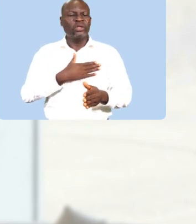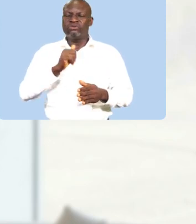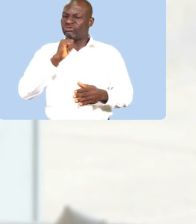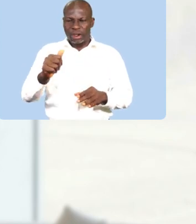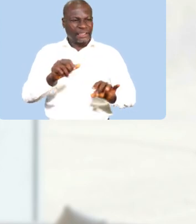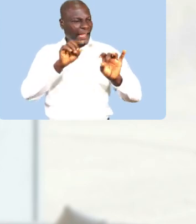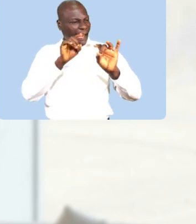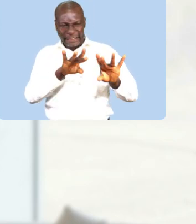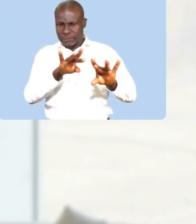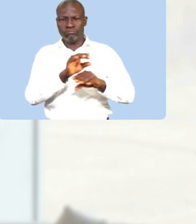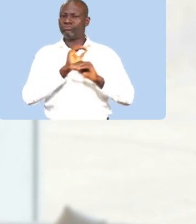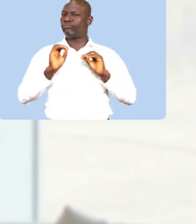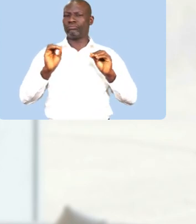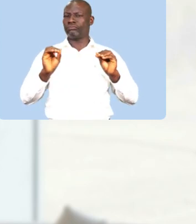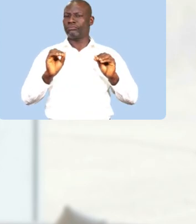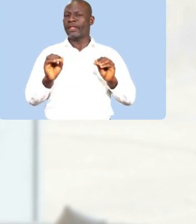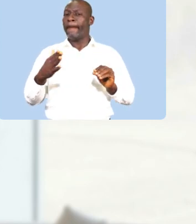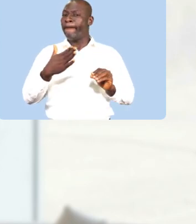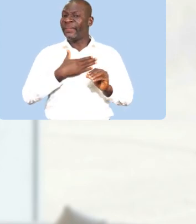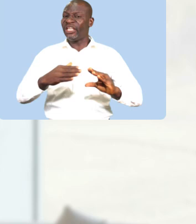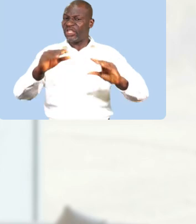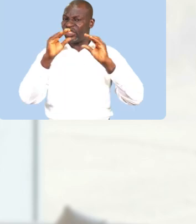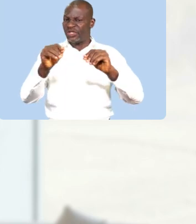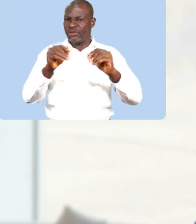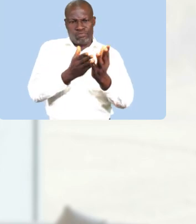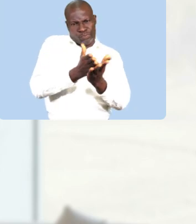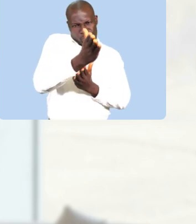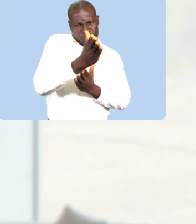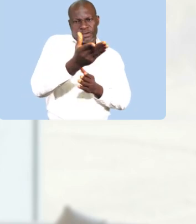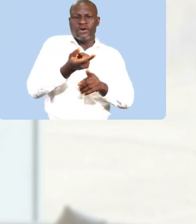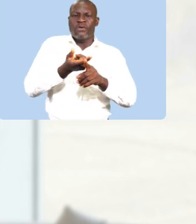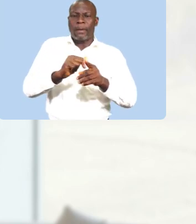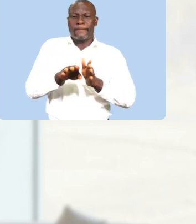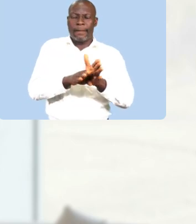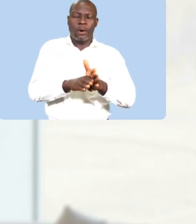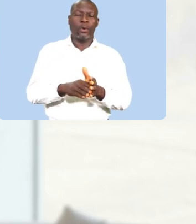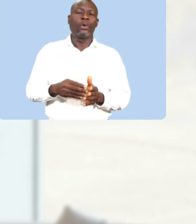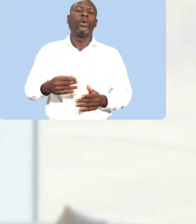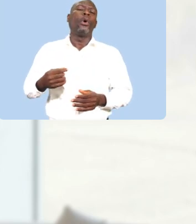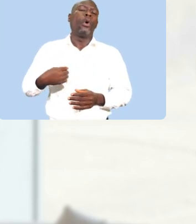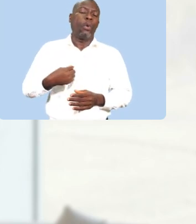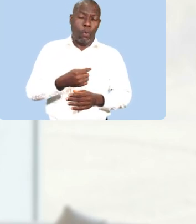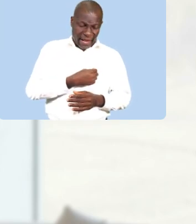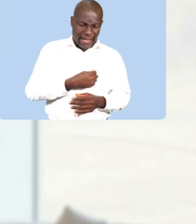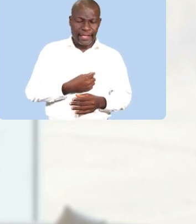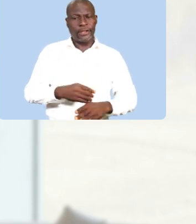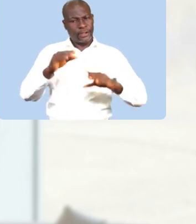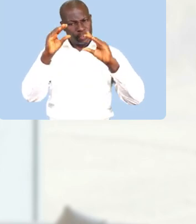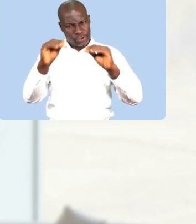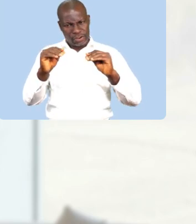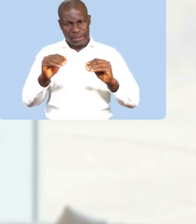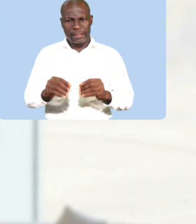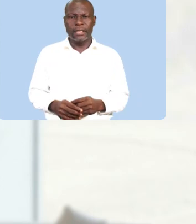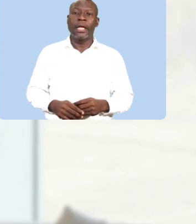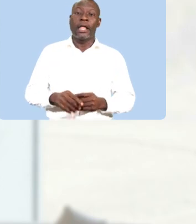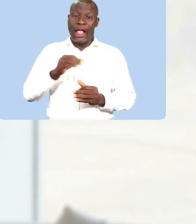this. So don't change the conversation. What we are saying, and say, where would you permit